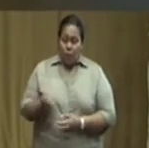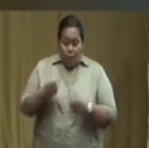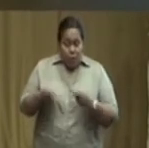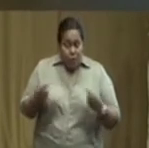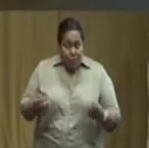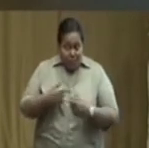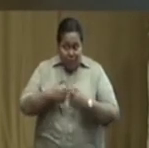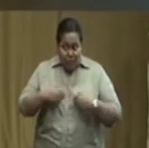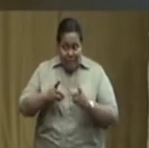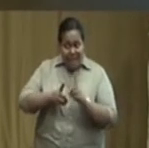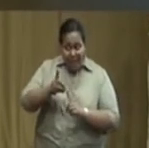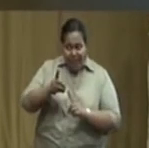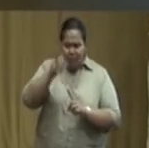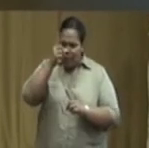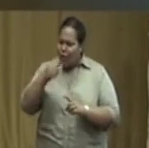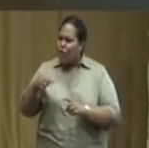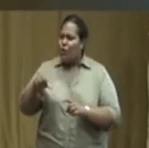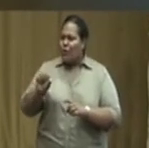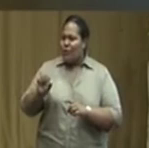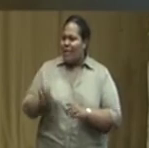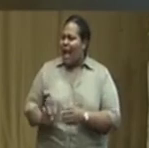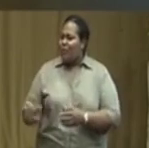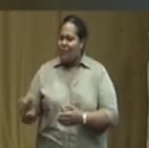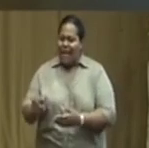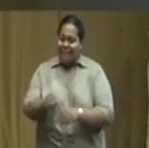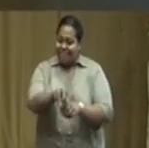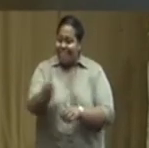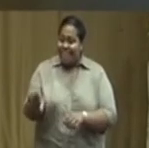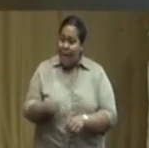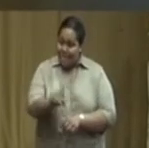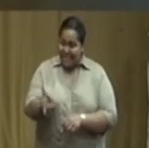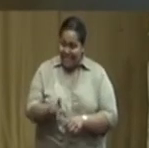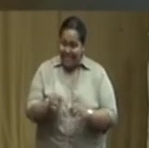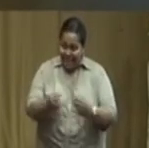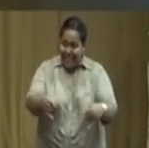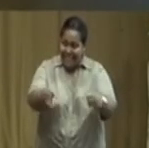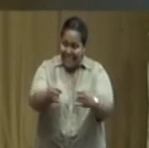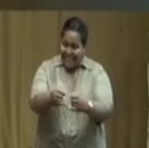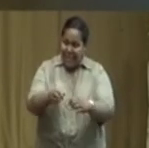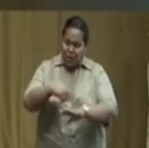of use to others outside of the region, particularly the Pacific diaspora.